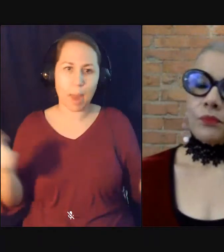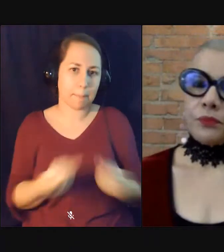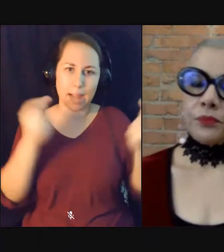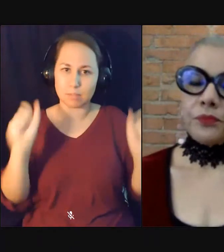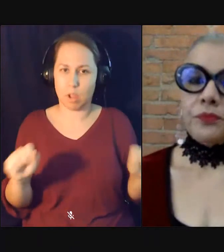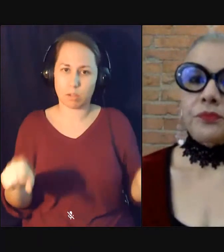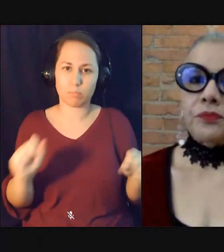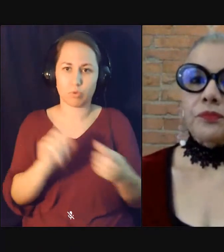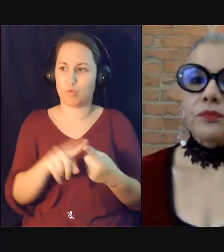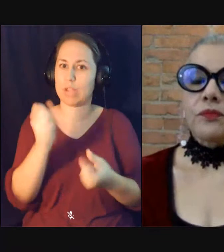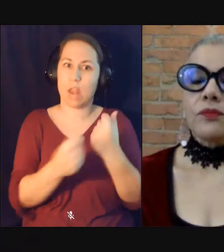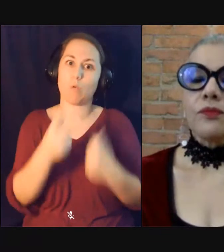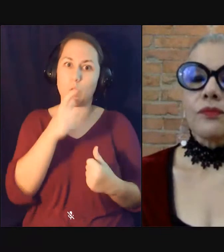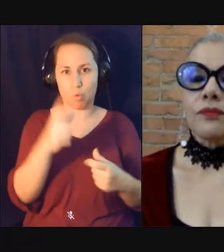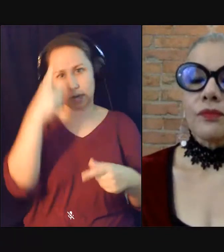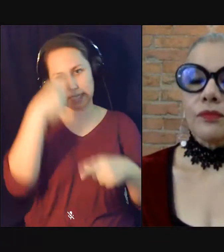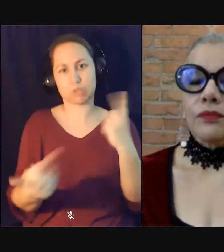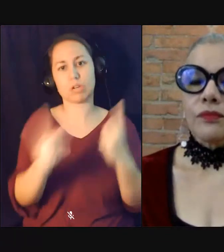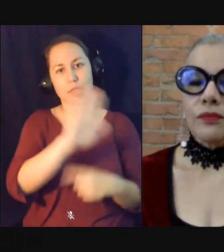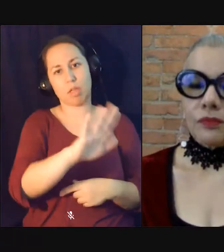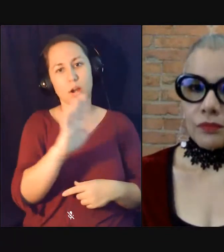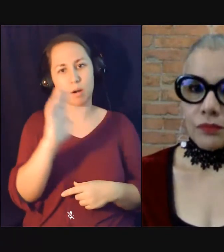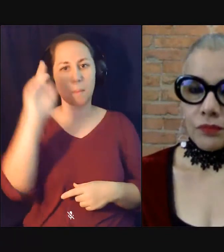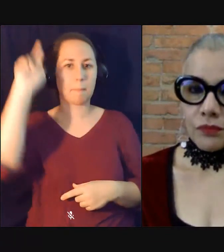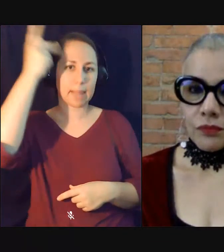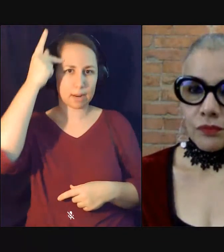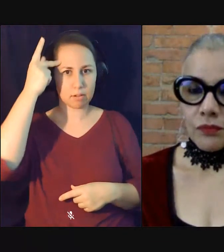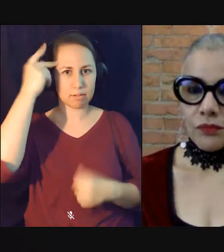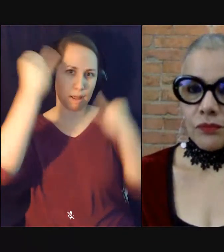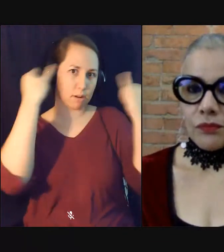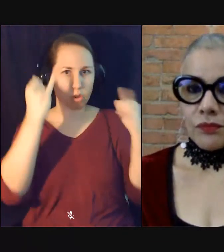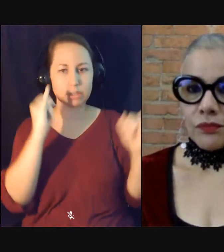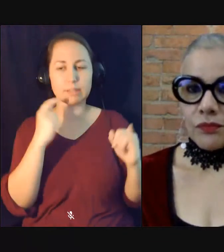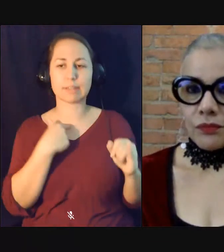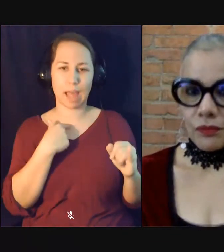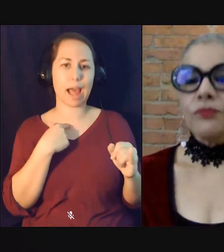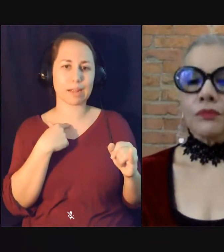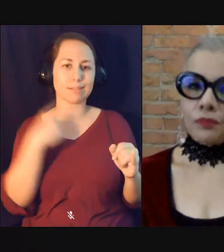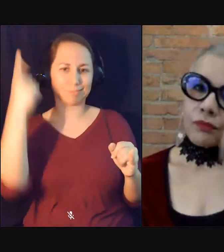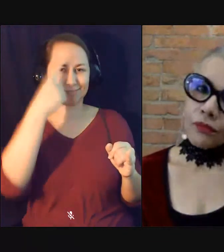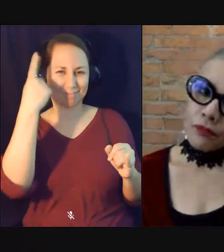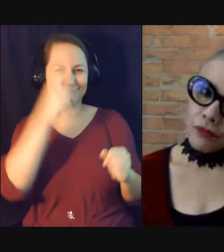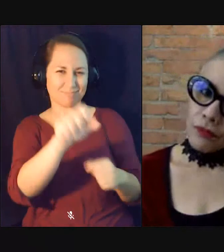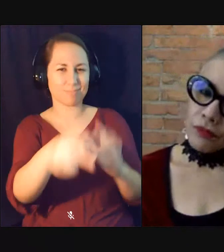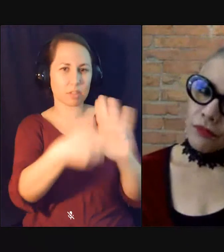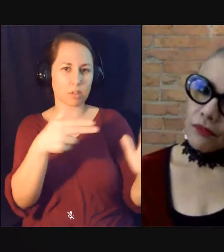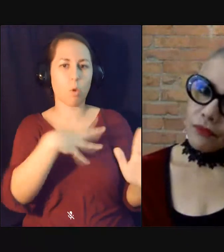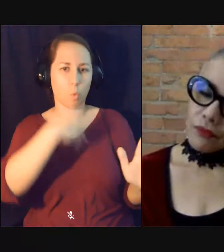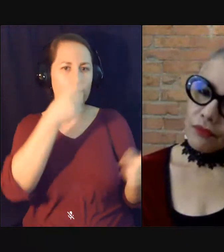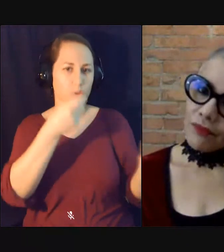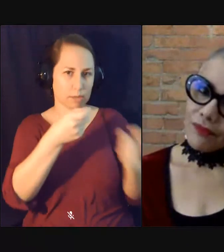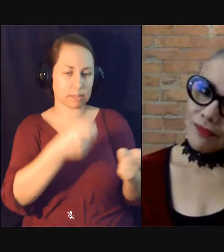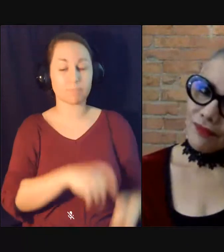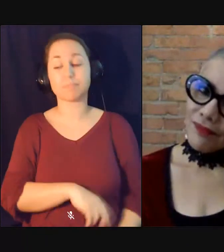possible to anyone who disagrees with their political ideology. And I consider them to be a white supremacist group. As to your second